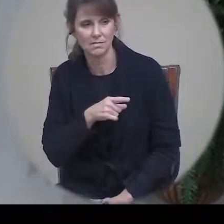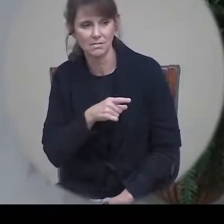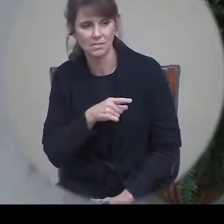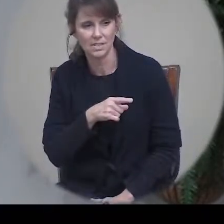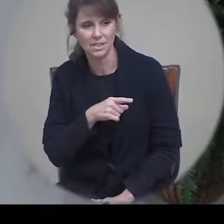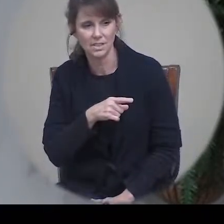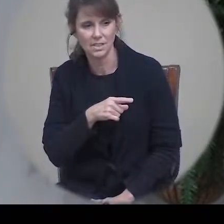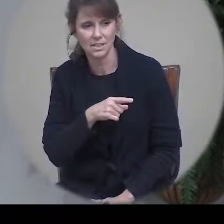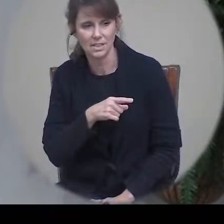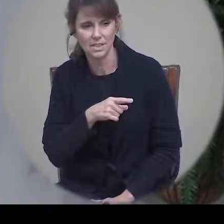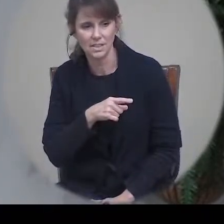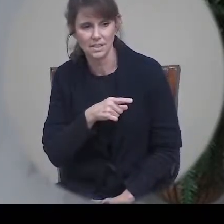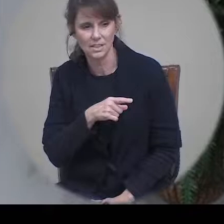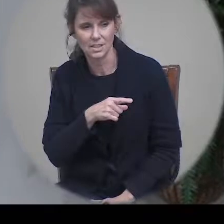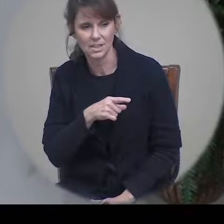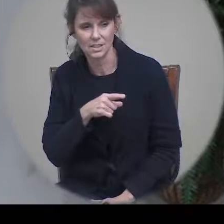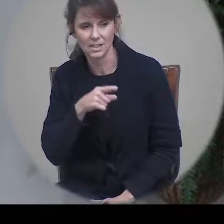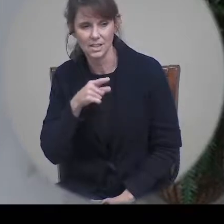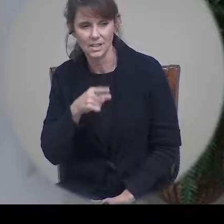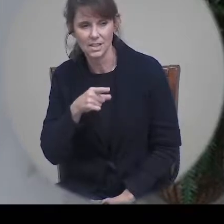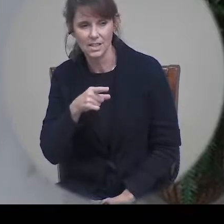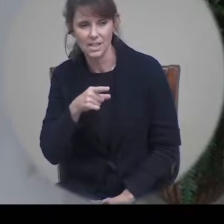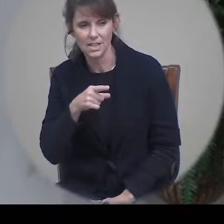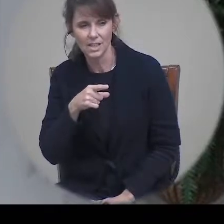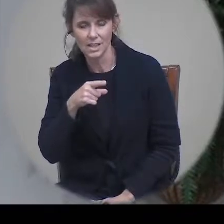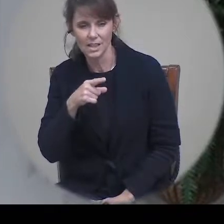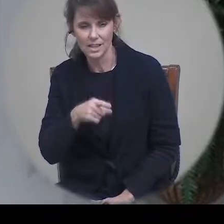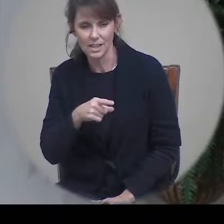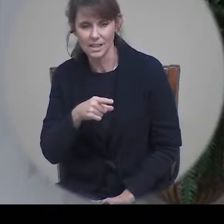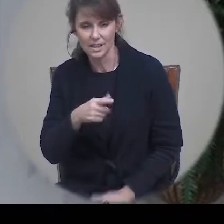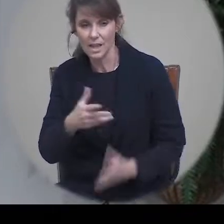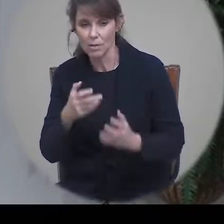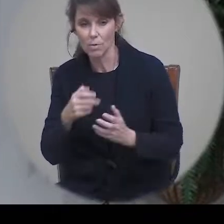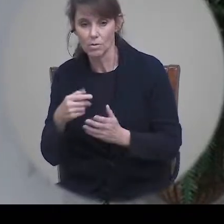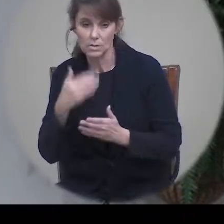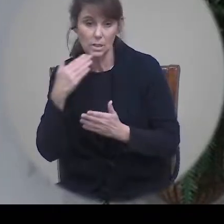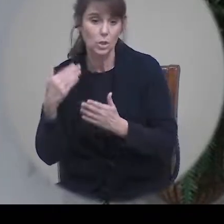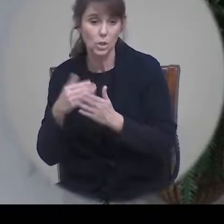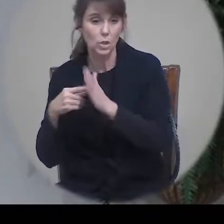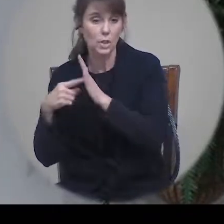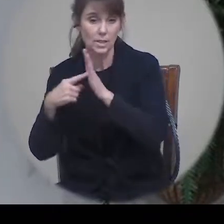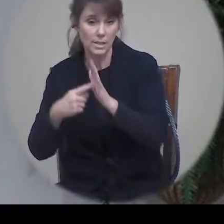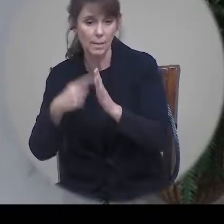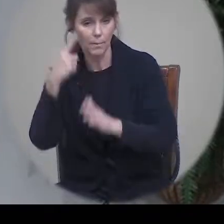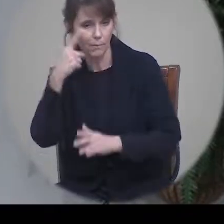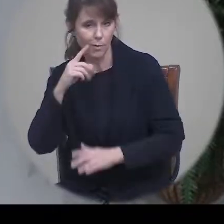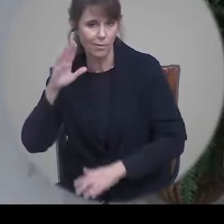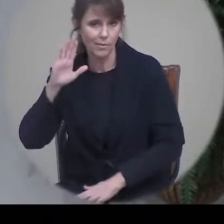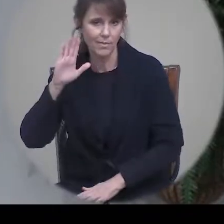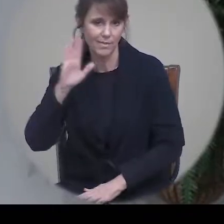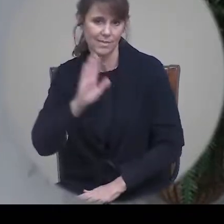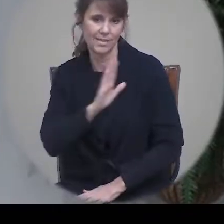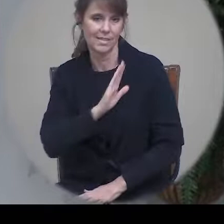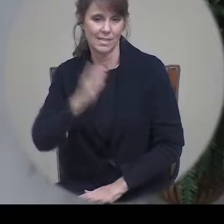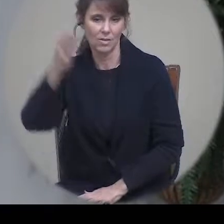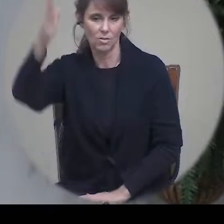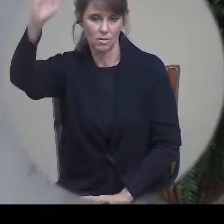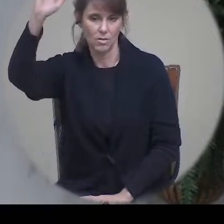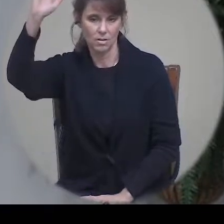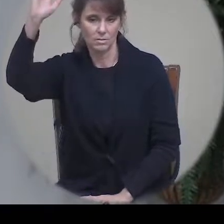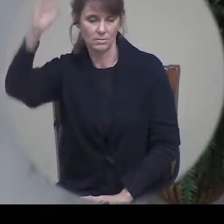gods and things like that, and become curious about the way they worship and things like that. So I think there's a lot of wisdom in that. Good point. Good